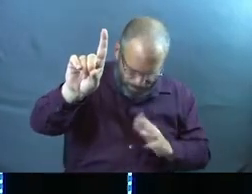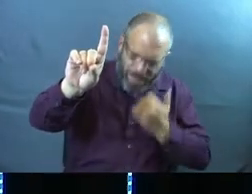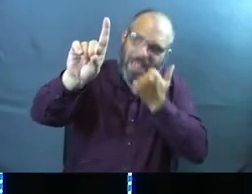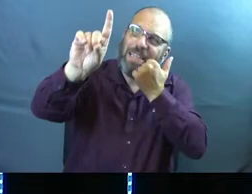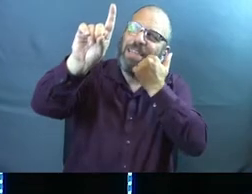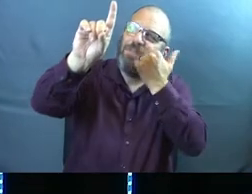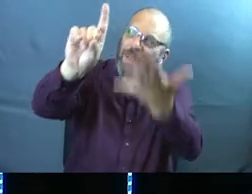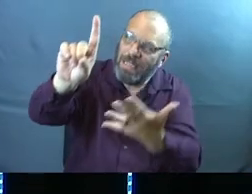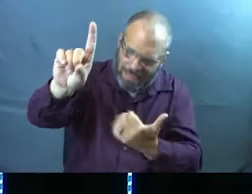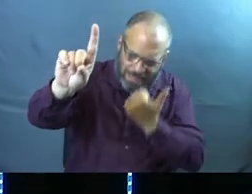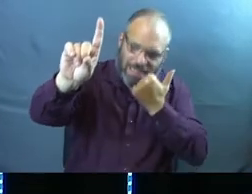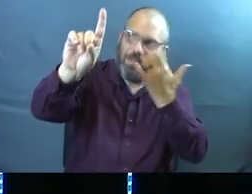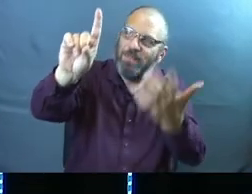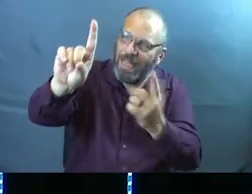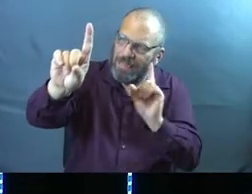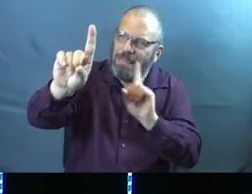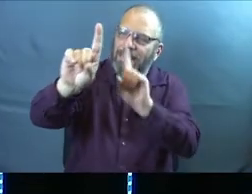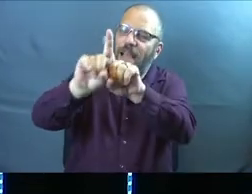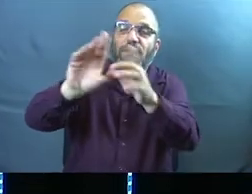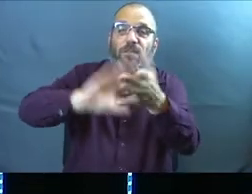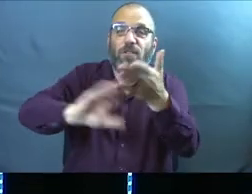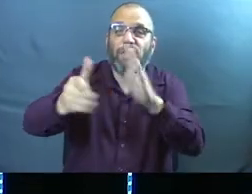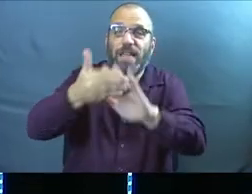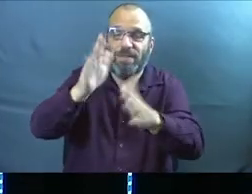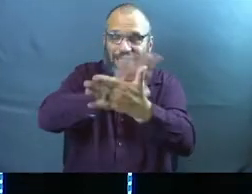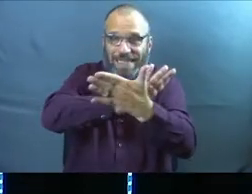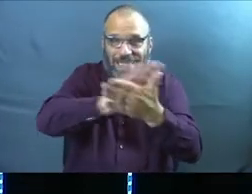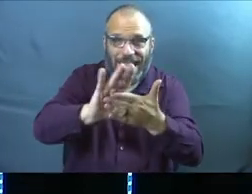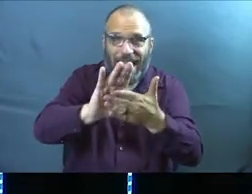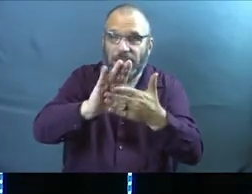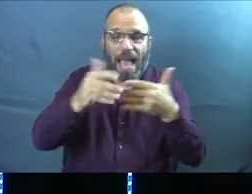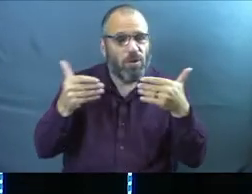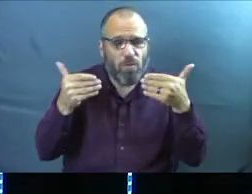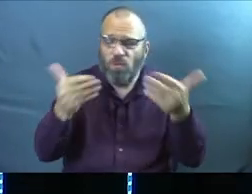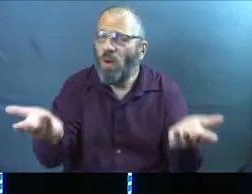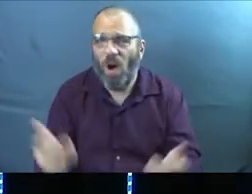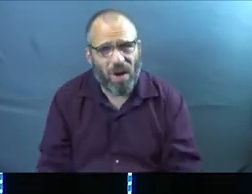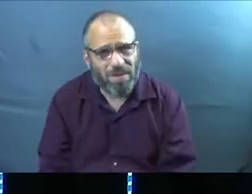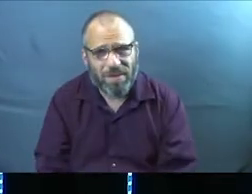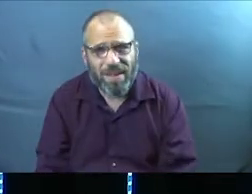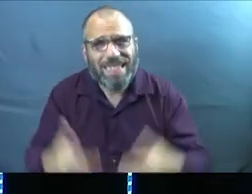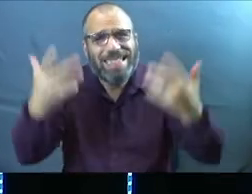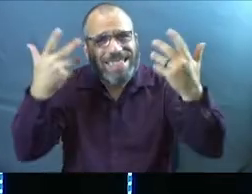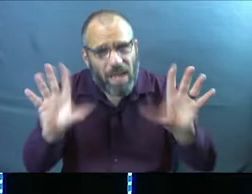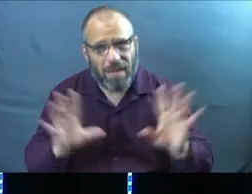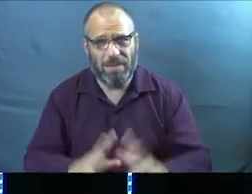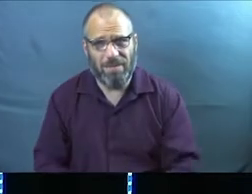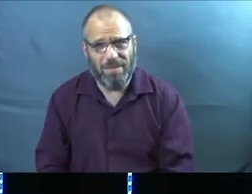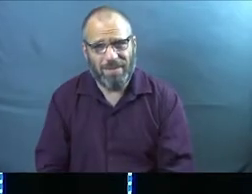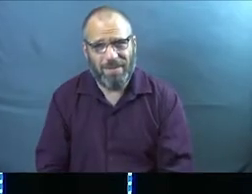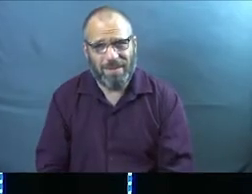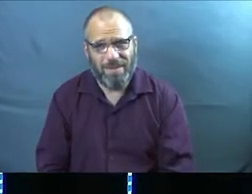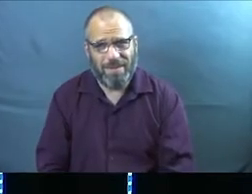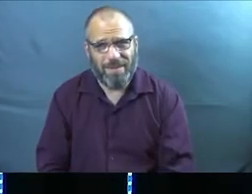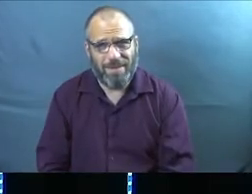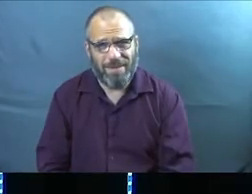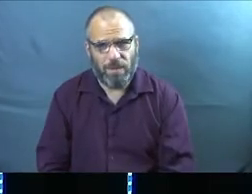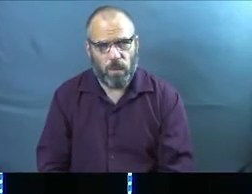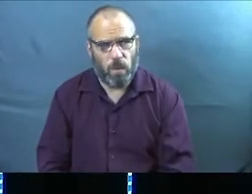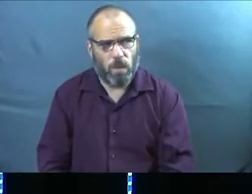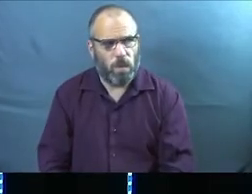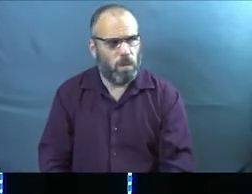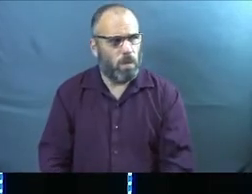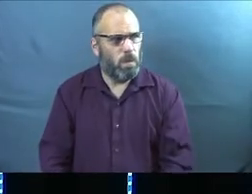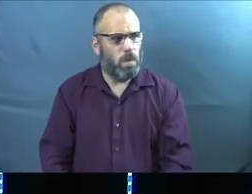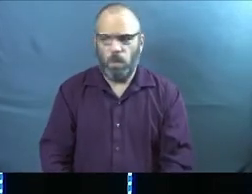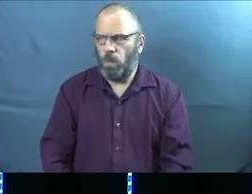confess it, and then it's forgiven and cleansed, and you move on. Done. You're like, wait a